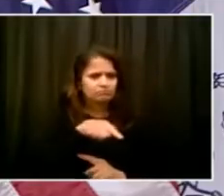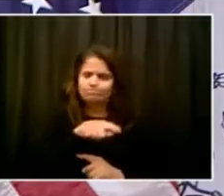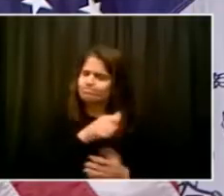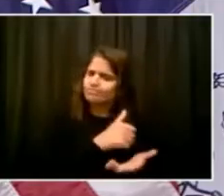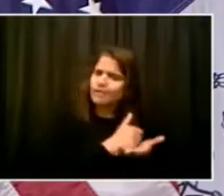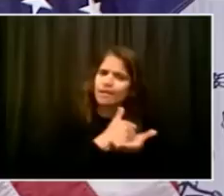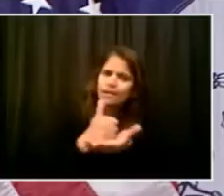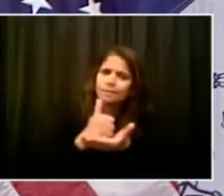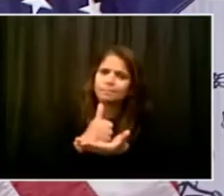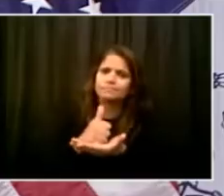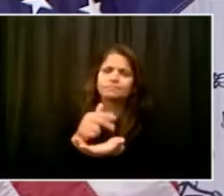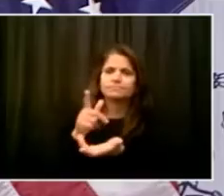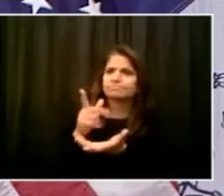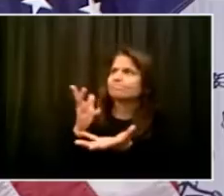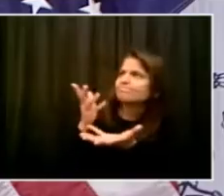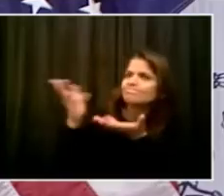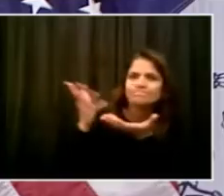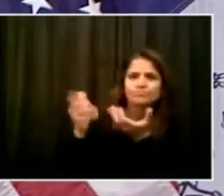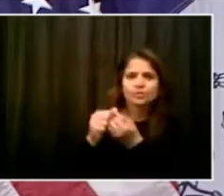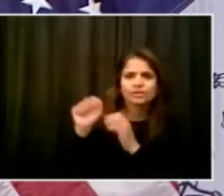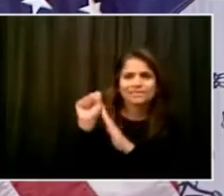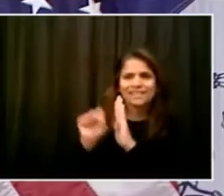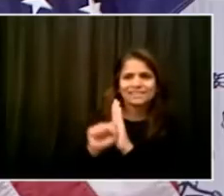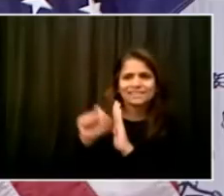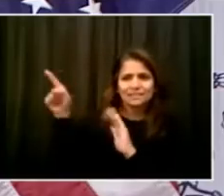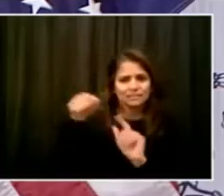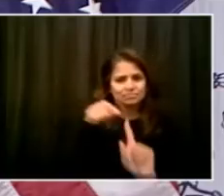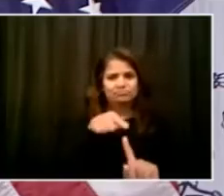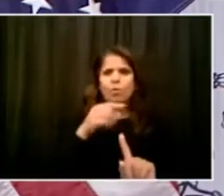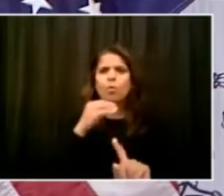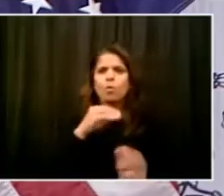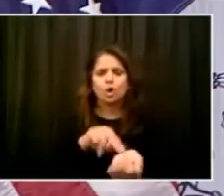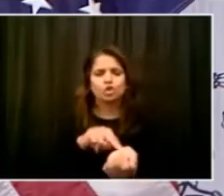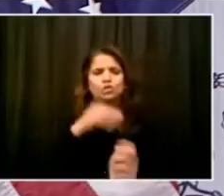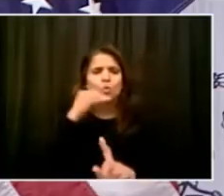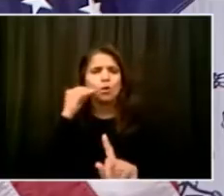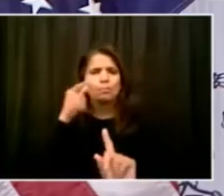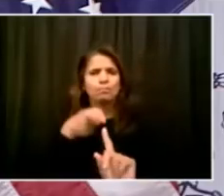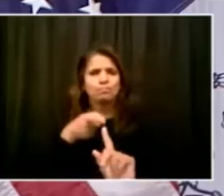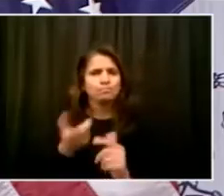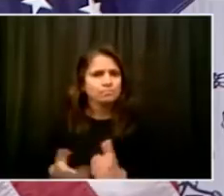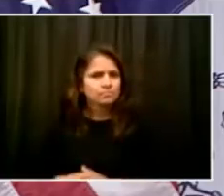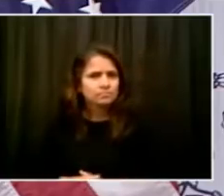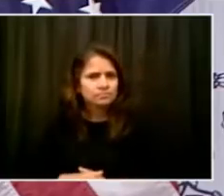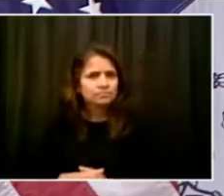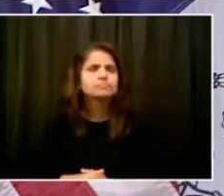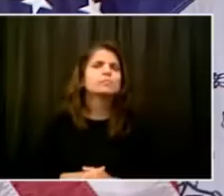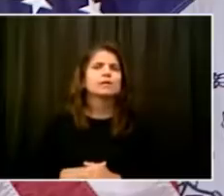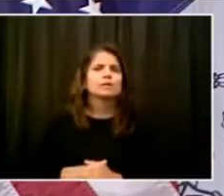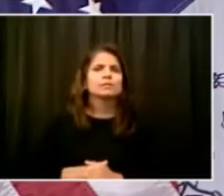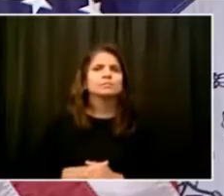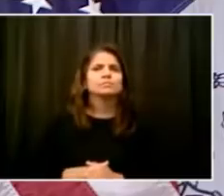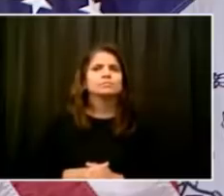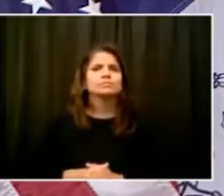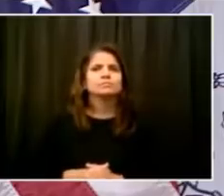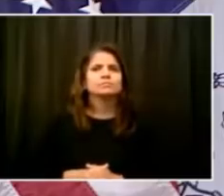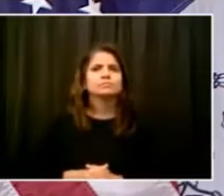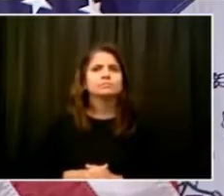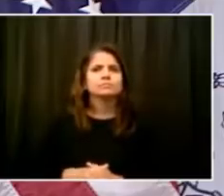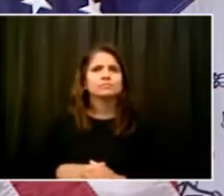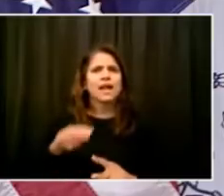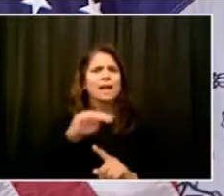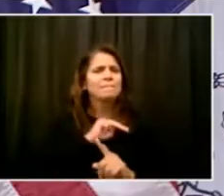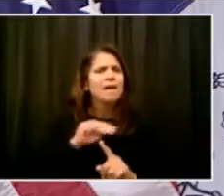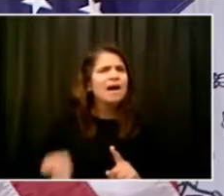for vacant units, but also on occupied units. So I wanted to know what your Jillian, perspective on I that lost was. I lost a few of your words. You said the Rent